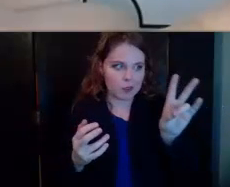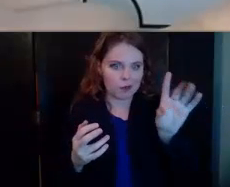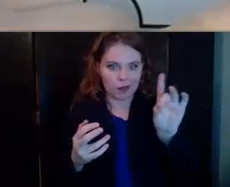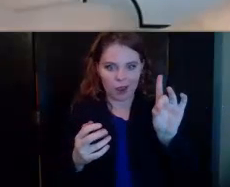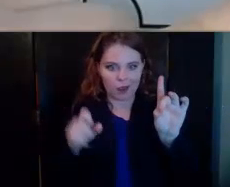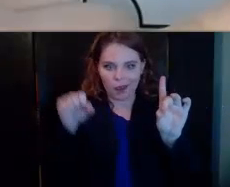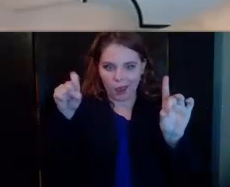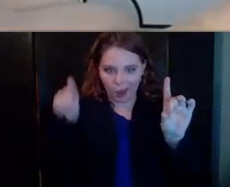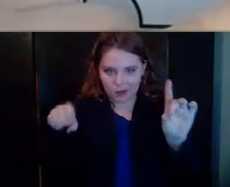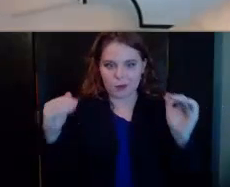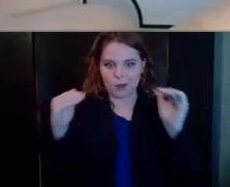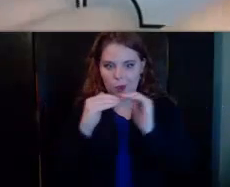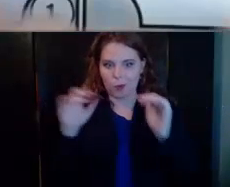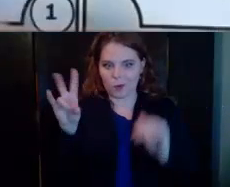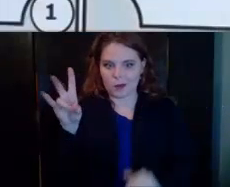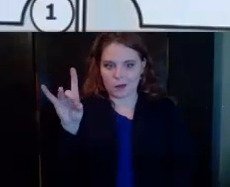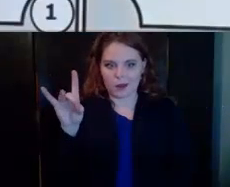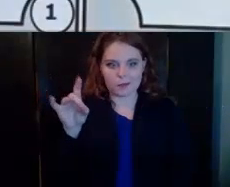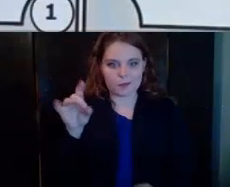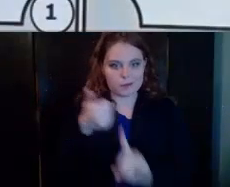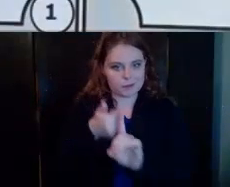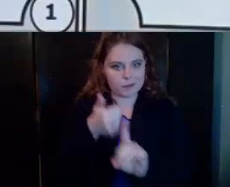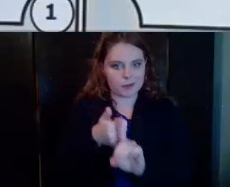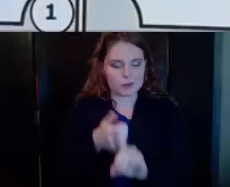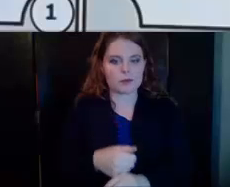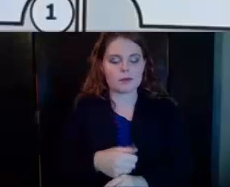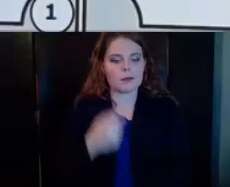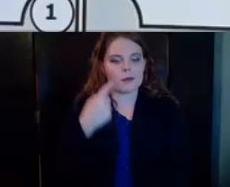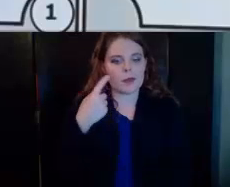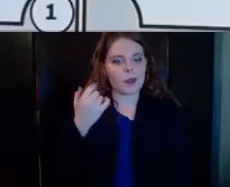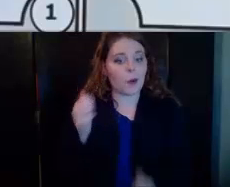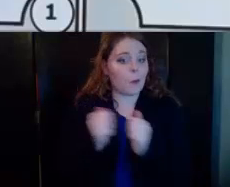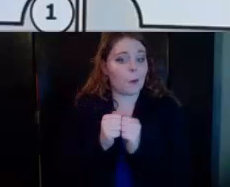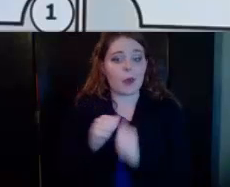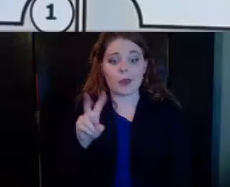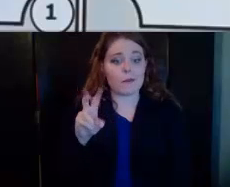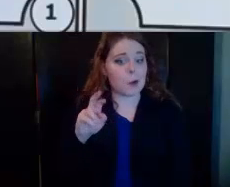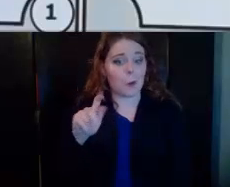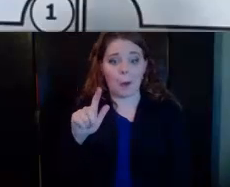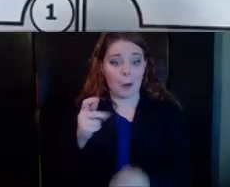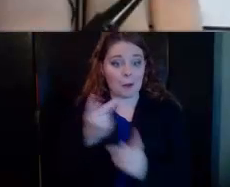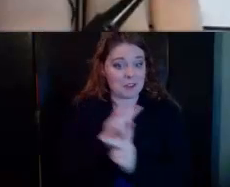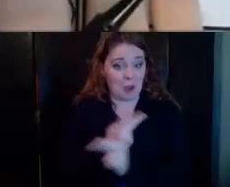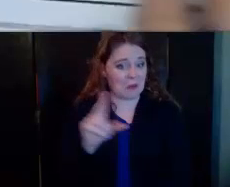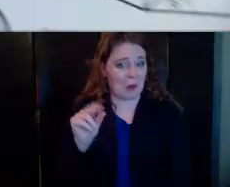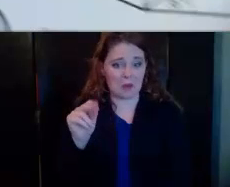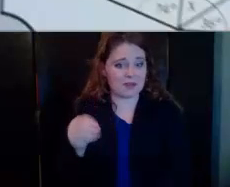equal to 78. And when you have a vertical angle, sometimes you don't have to do any math at all.